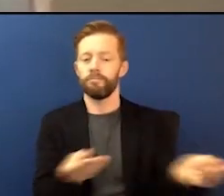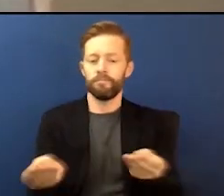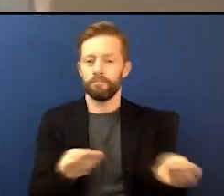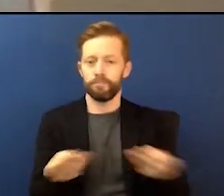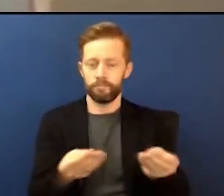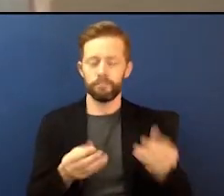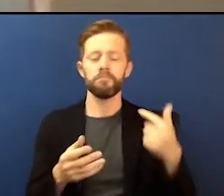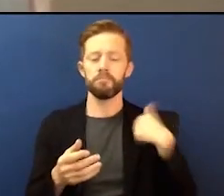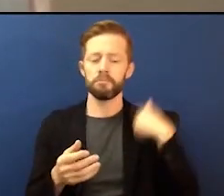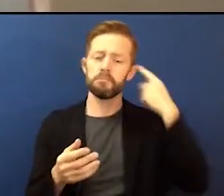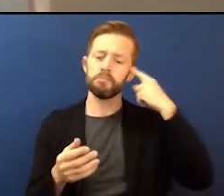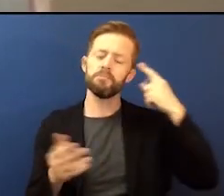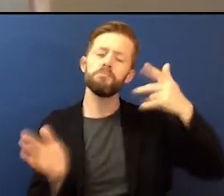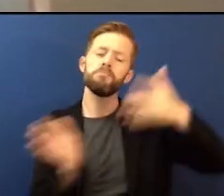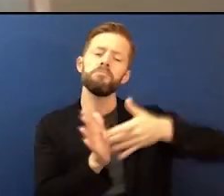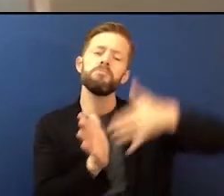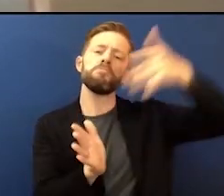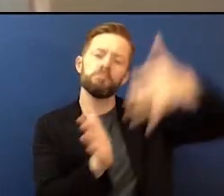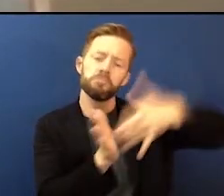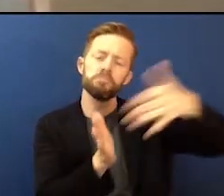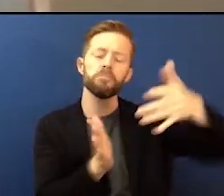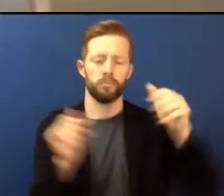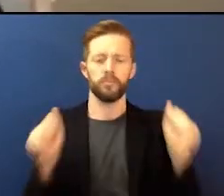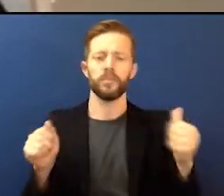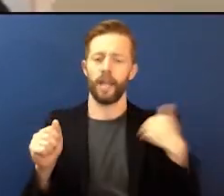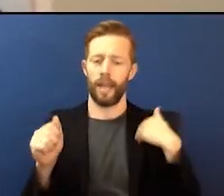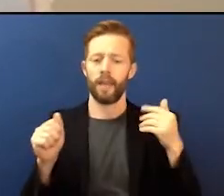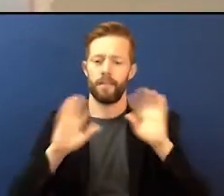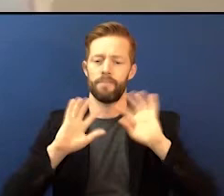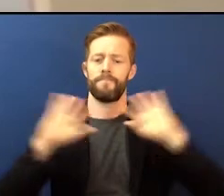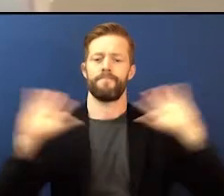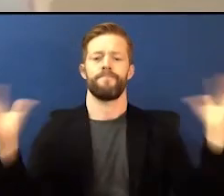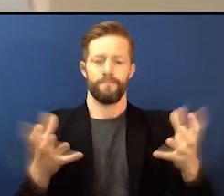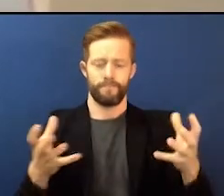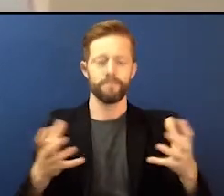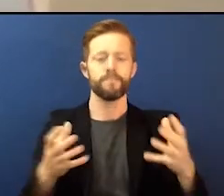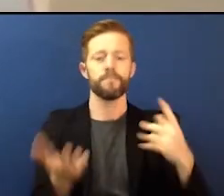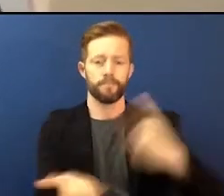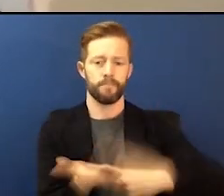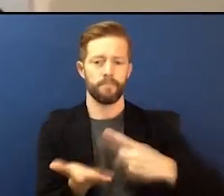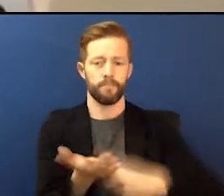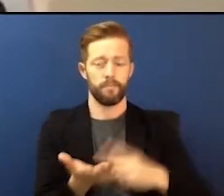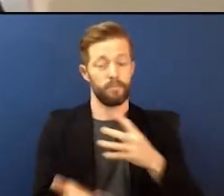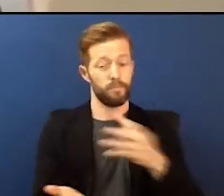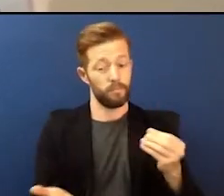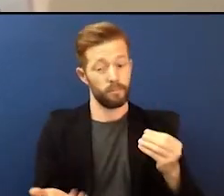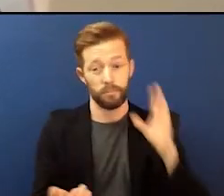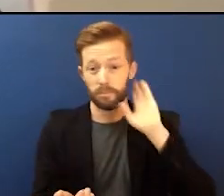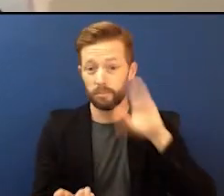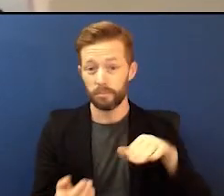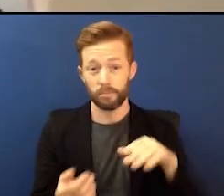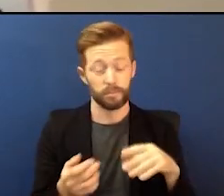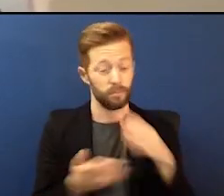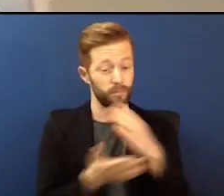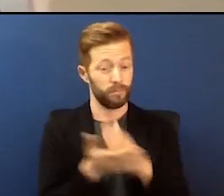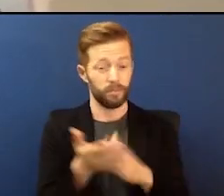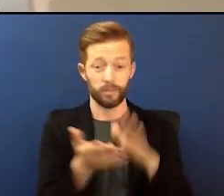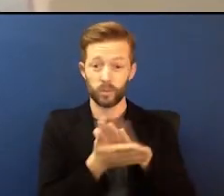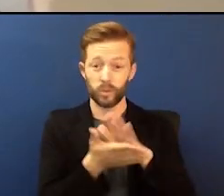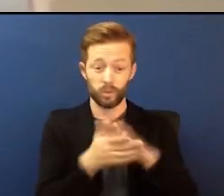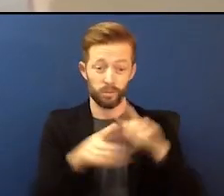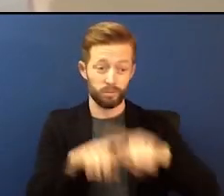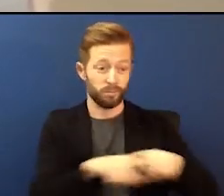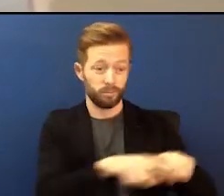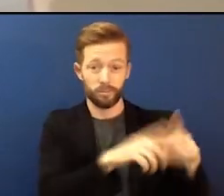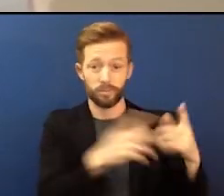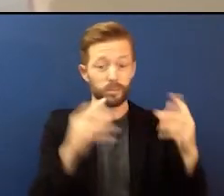skillfully, I think large group conversations periodically can be wonderful. And let's face it, in some